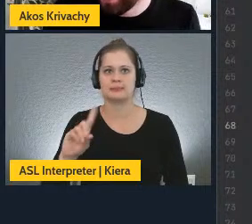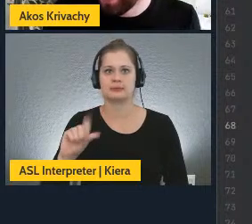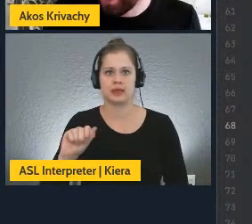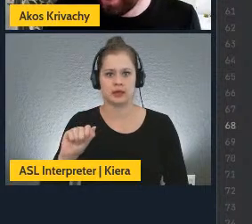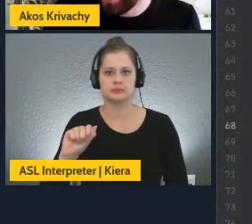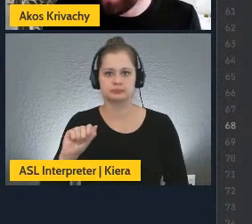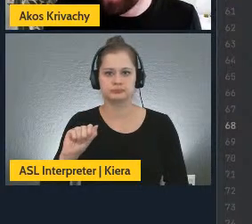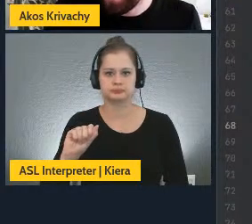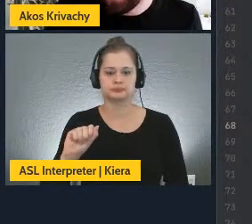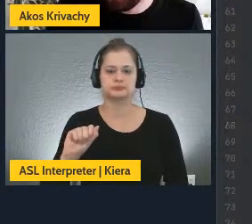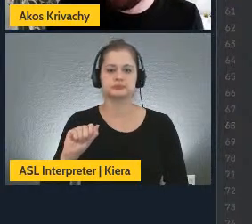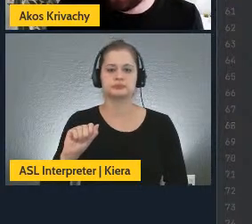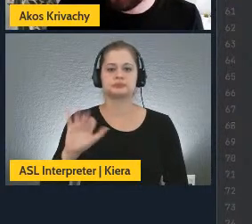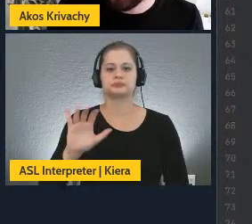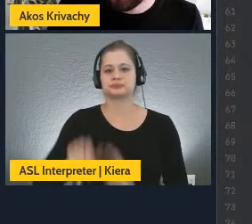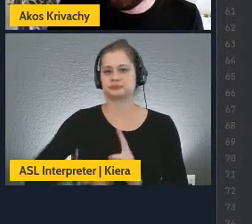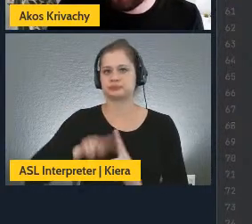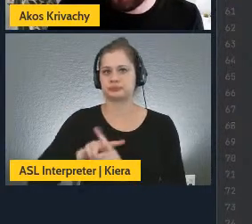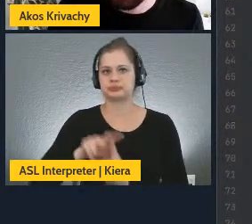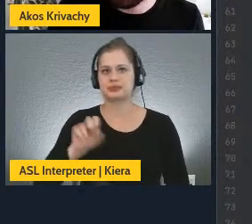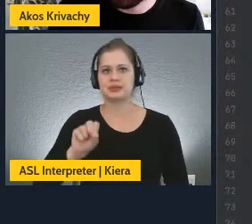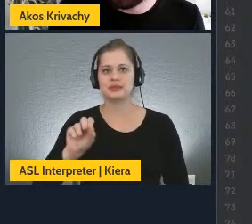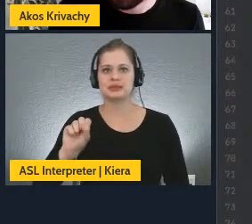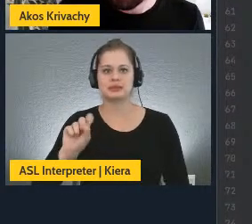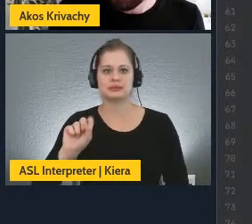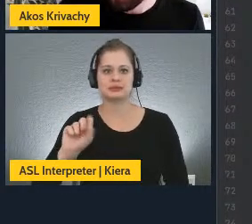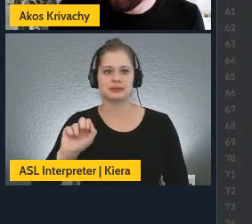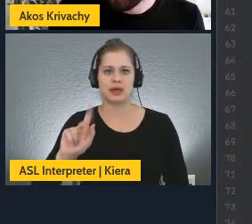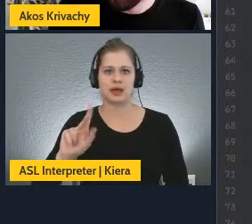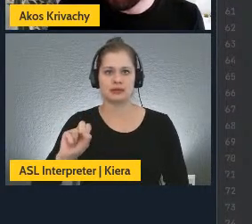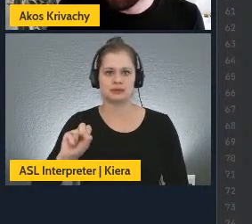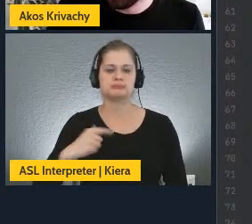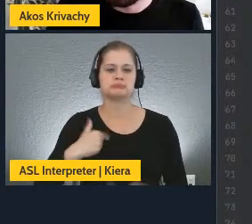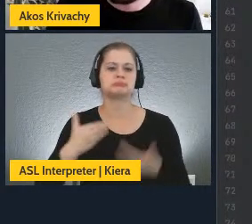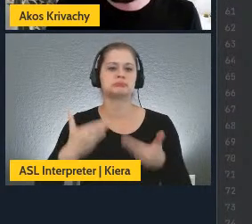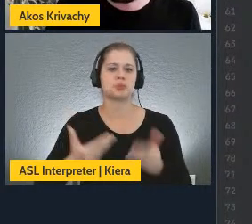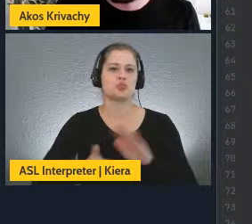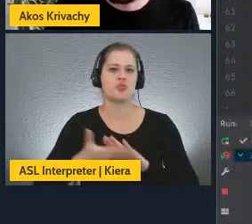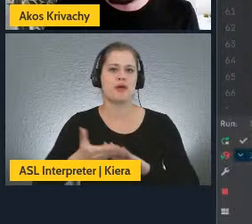our stacks, and running this test right now,